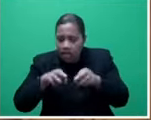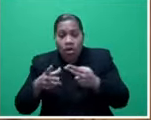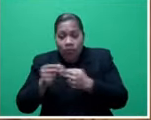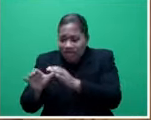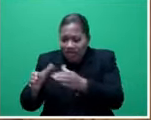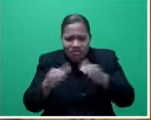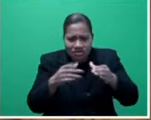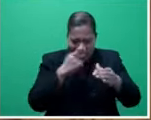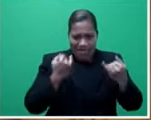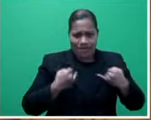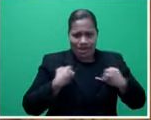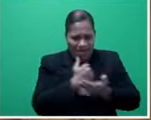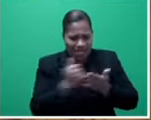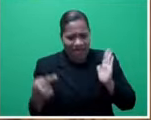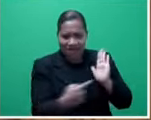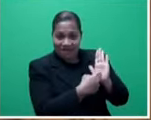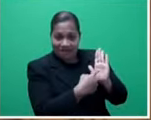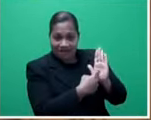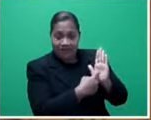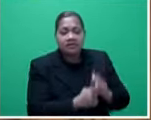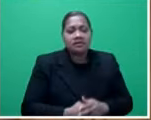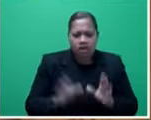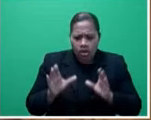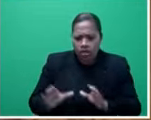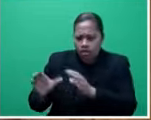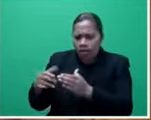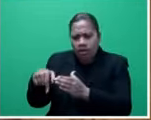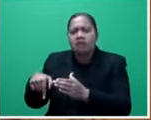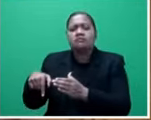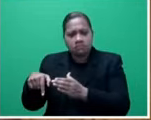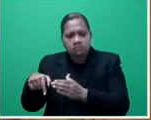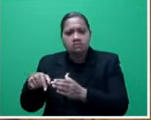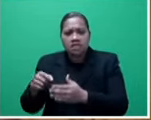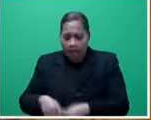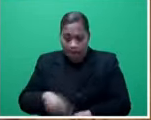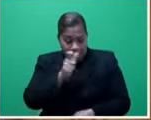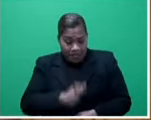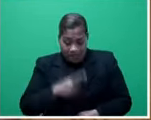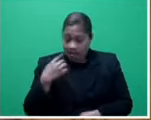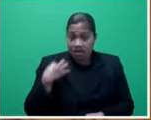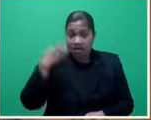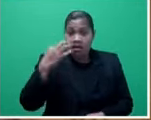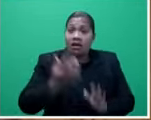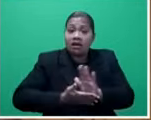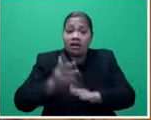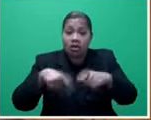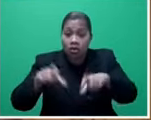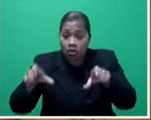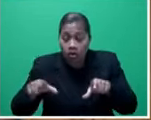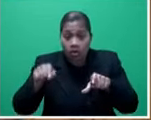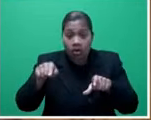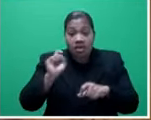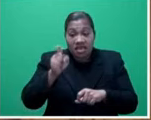Act. The committee noted that the Act clearly states that the person may apply to High Court if a person feels that